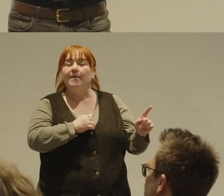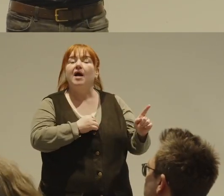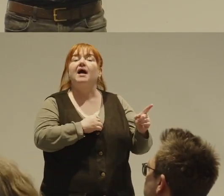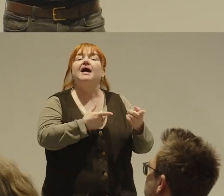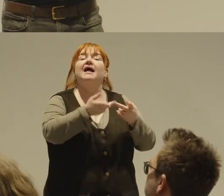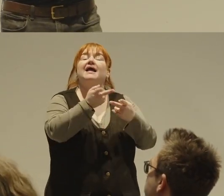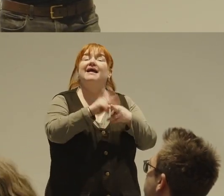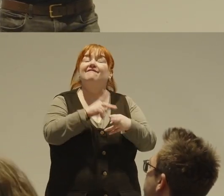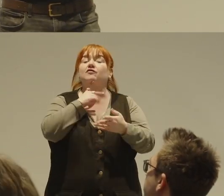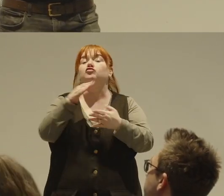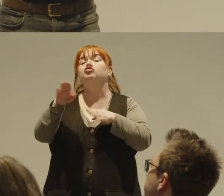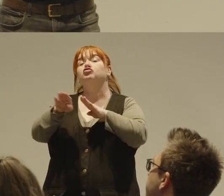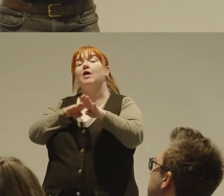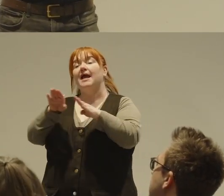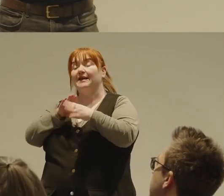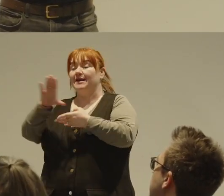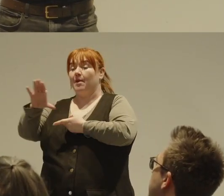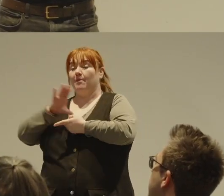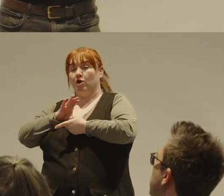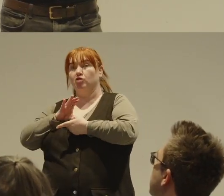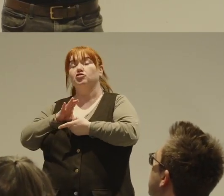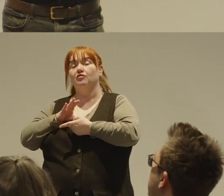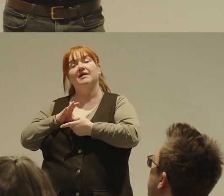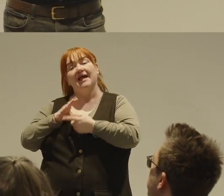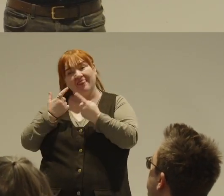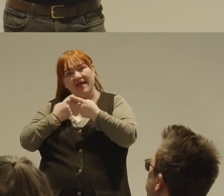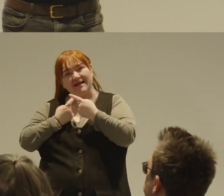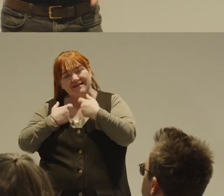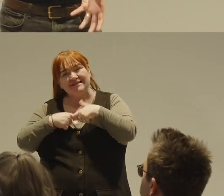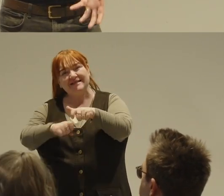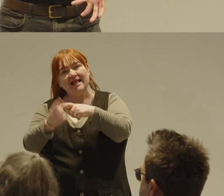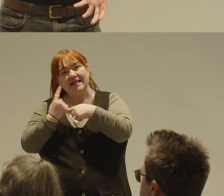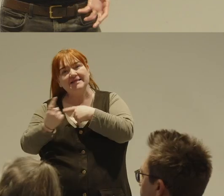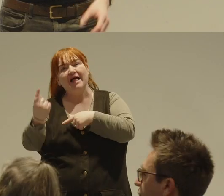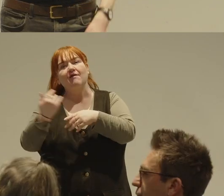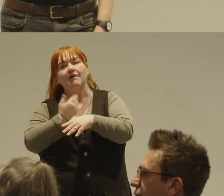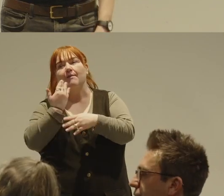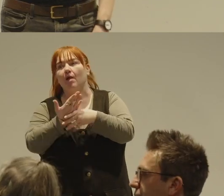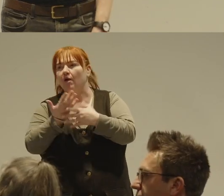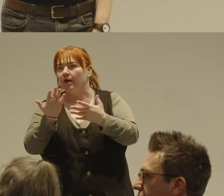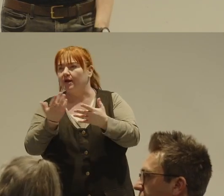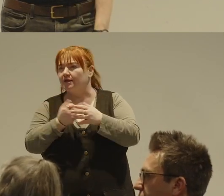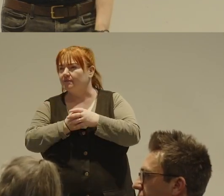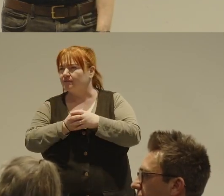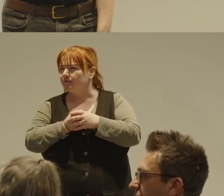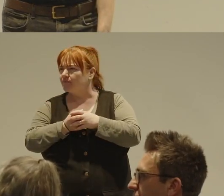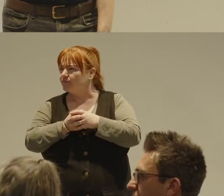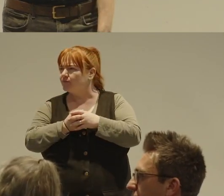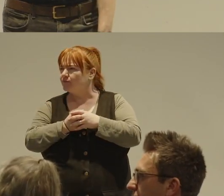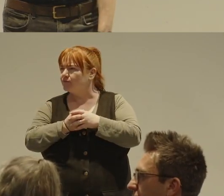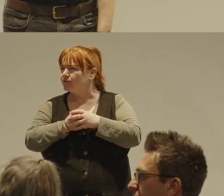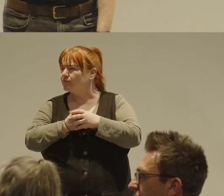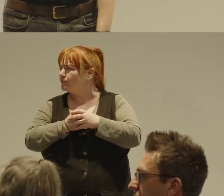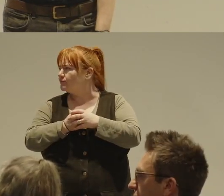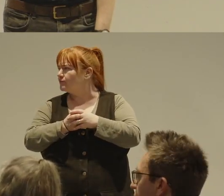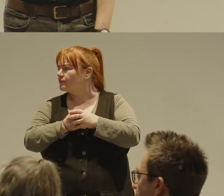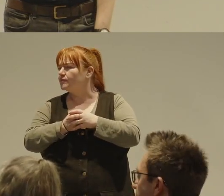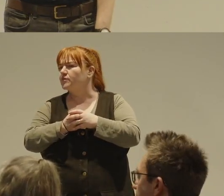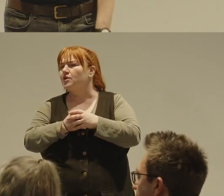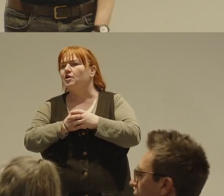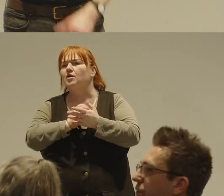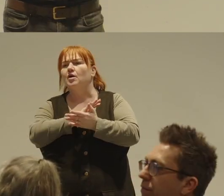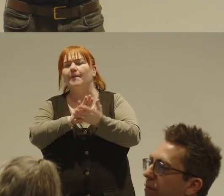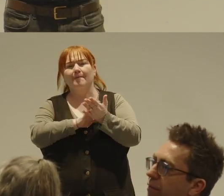training bursary, legally, they're still self-employed being paid that bursary, if that makes sense. So if they're just receiving universal credit and